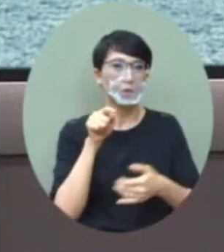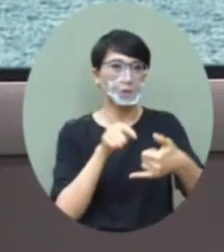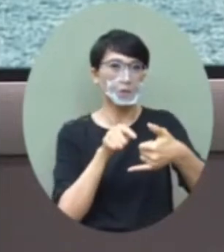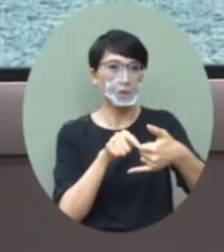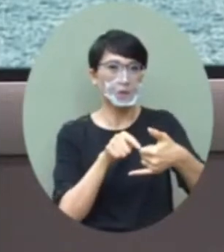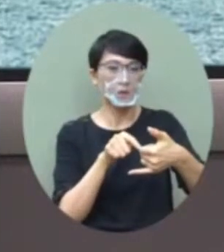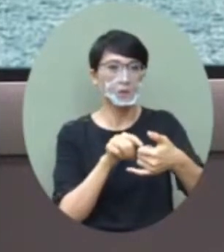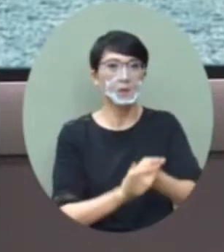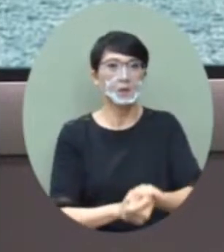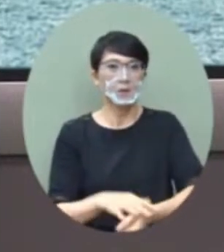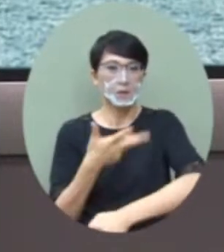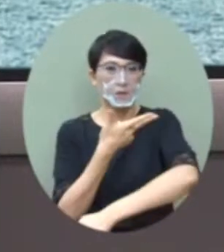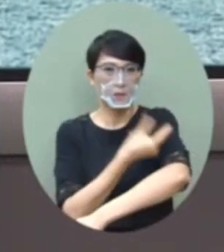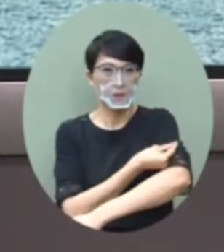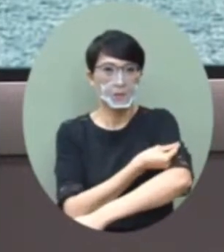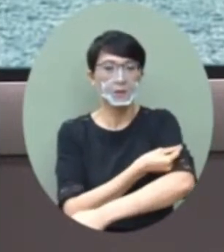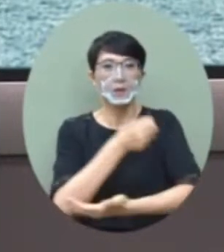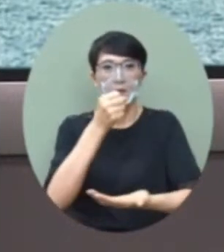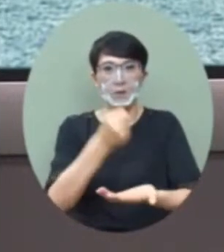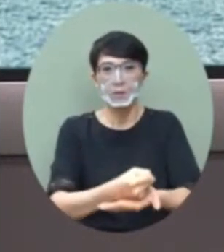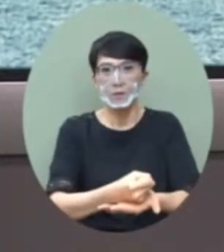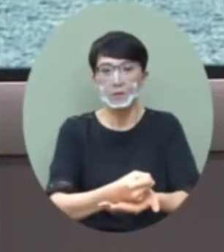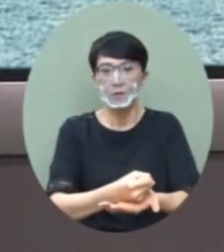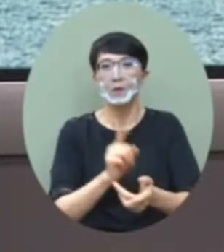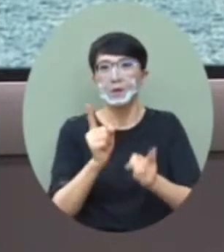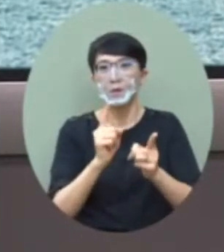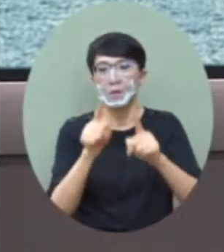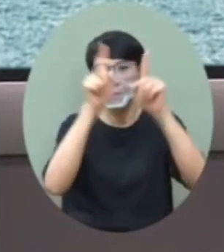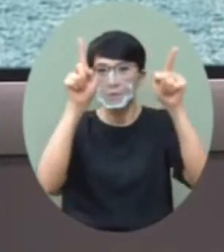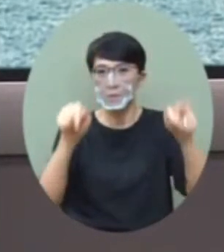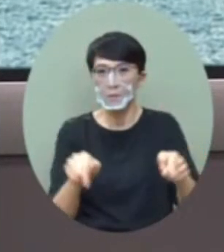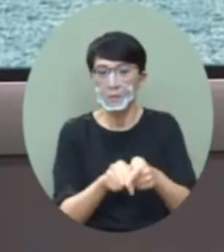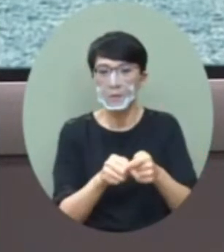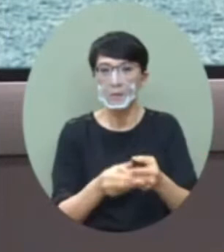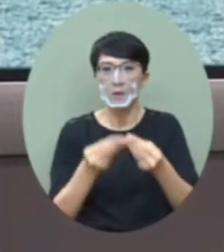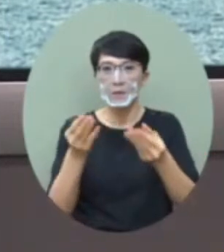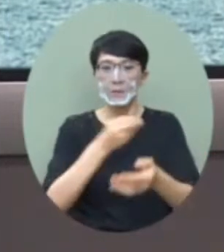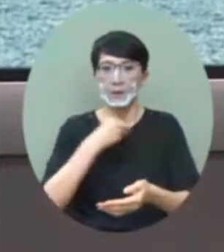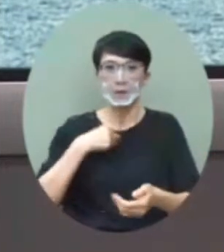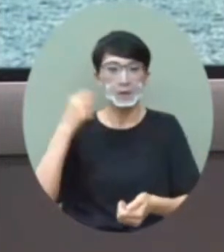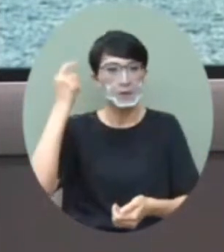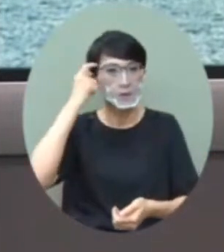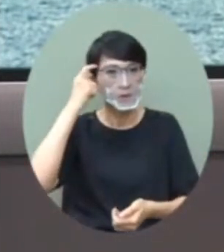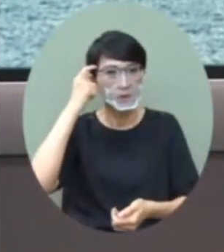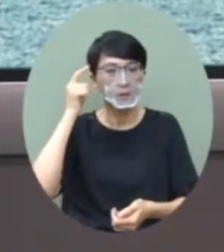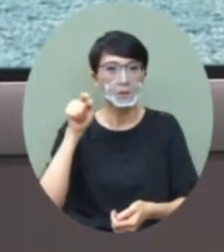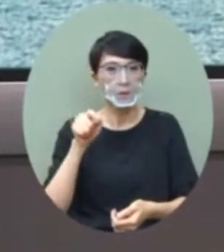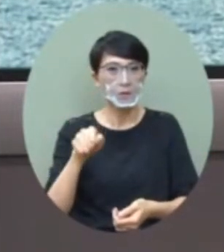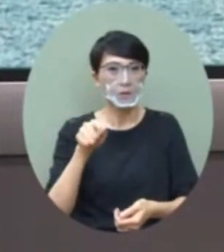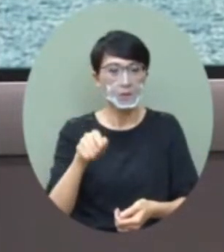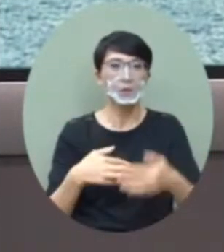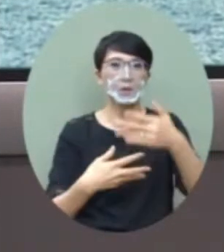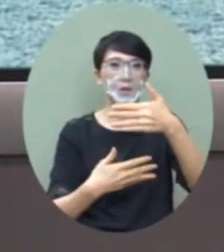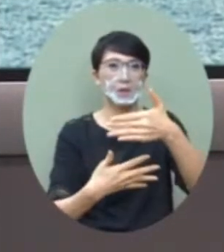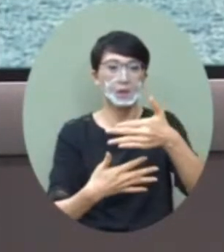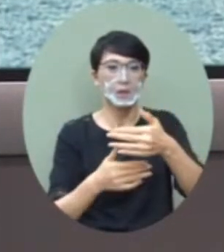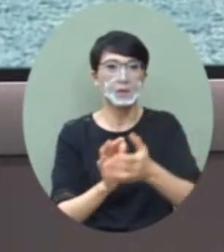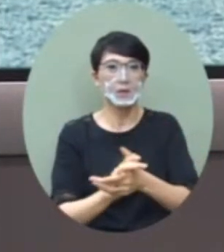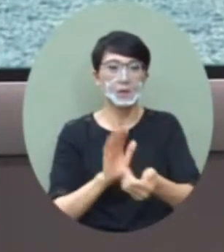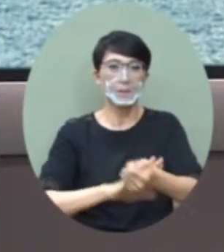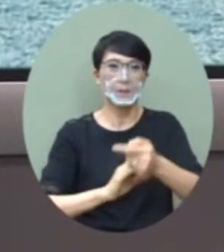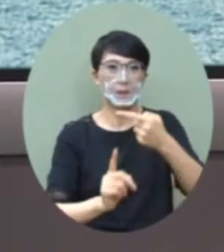receive the next dose, and this would also facilitate the vaccine pass. So there's no need to be too concerned